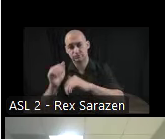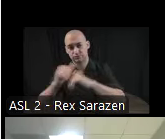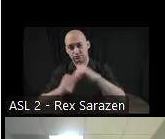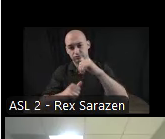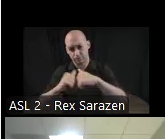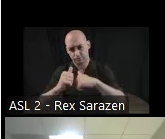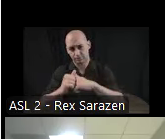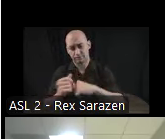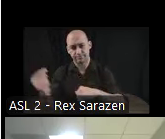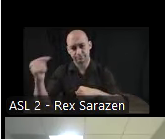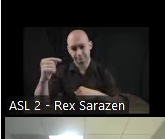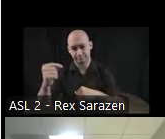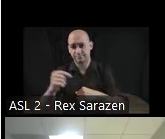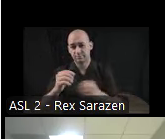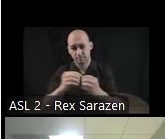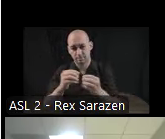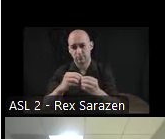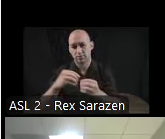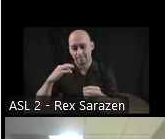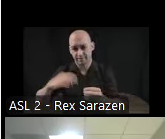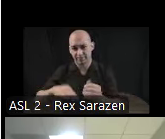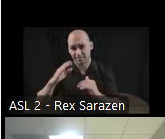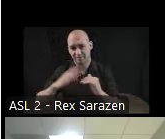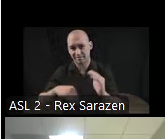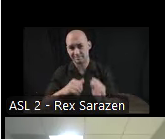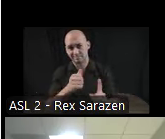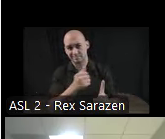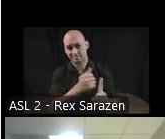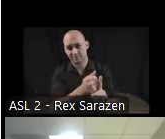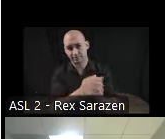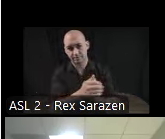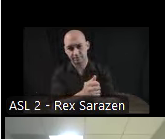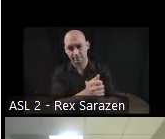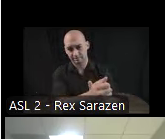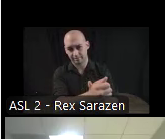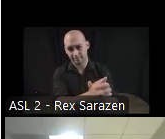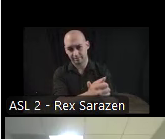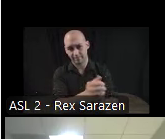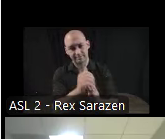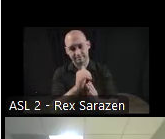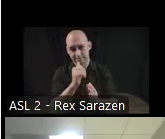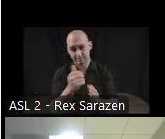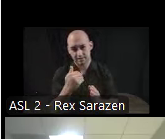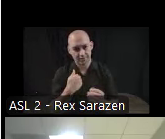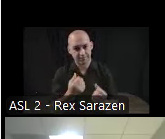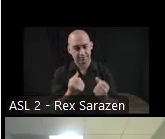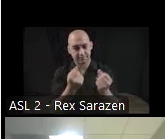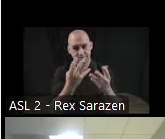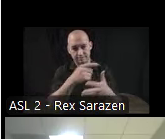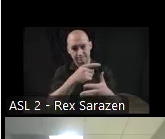more cognitive benefit than the self-guided group that didn't have all that support and the very